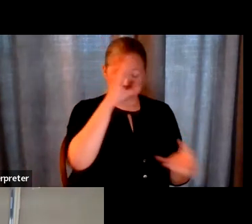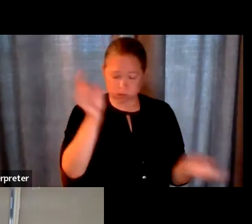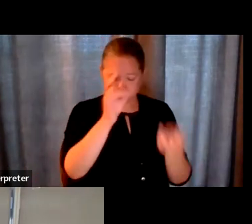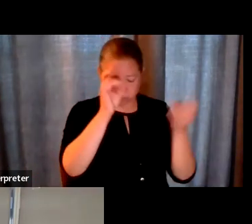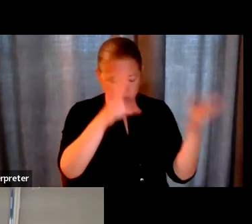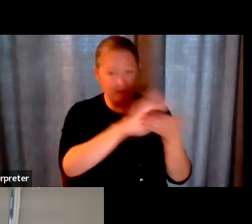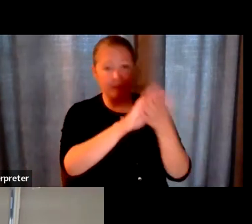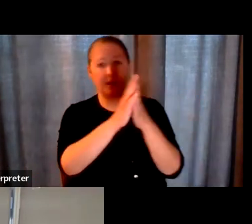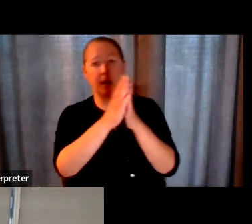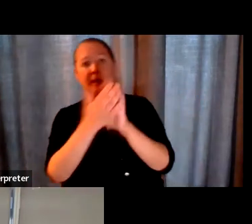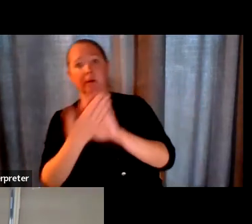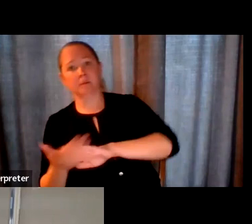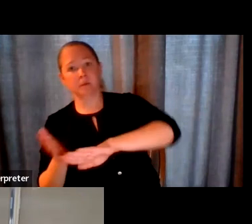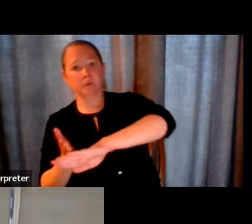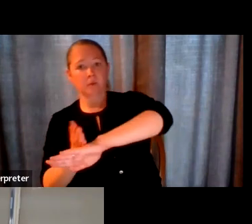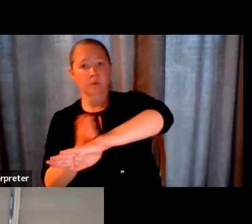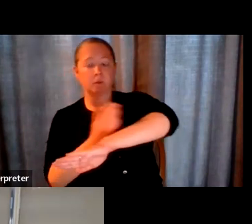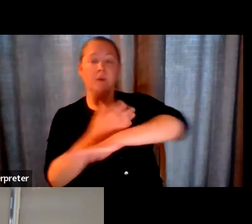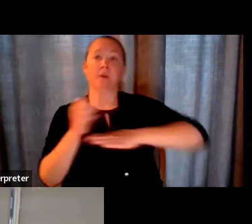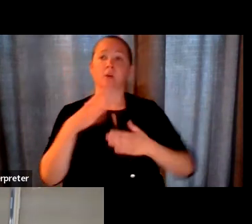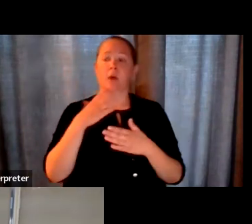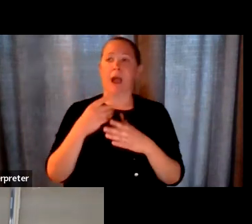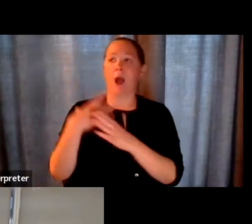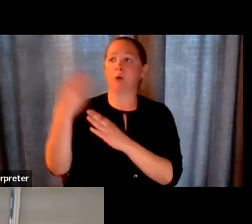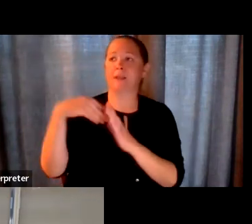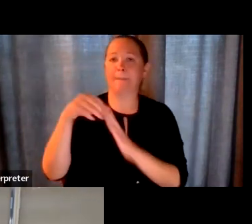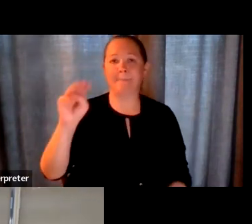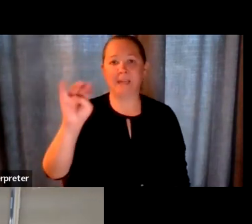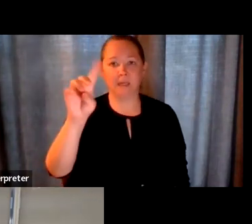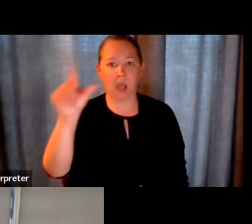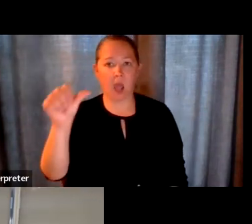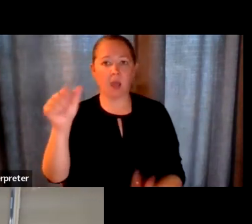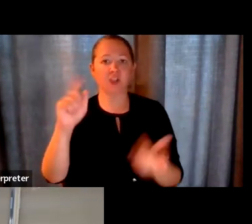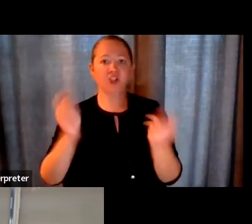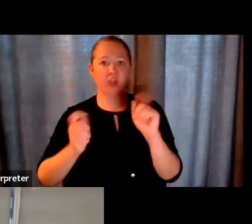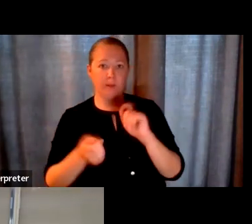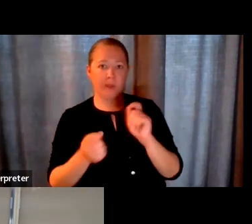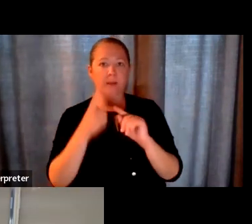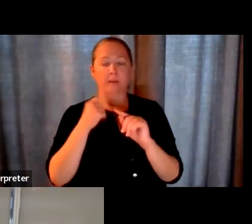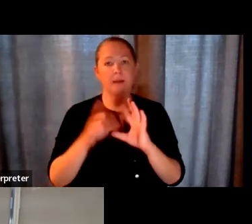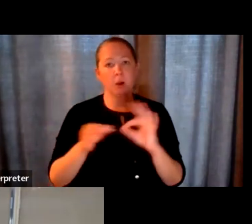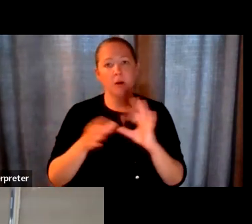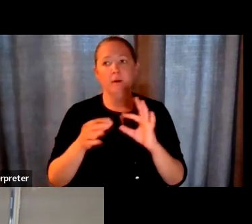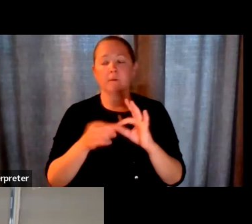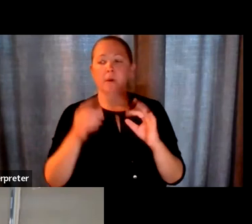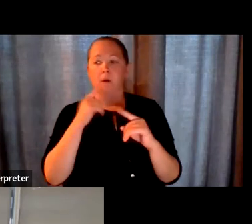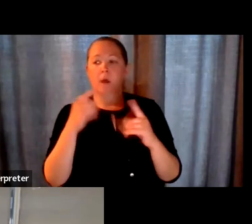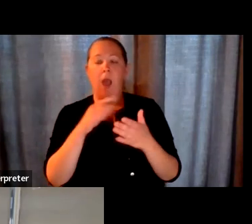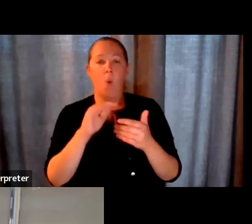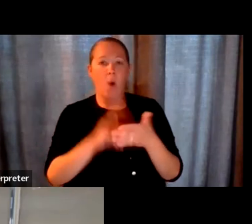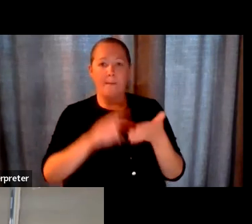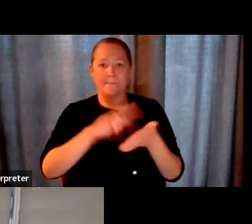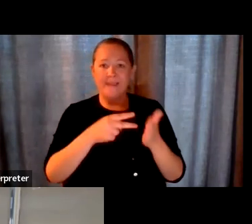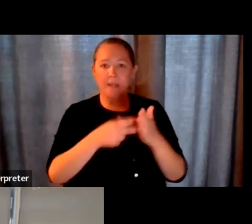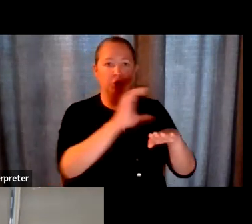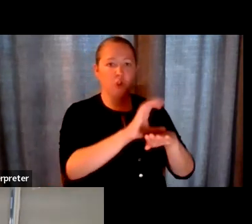and out in the media, shaping the narrative, talking about church-state separation and what it's really about. So there's tons